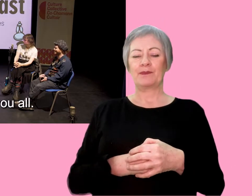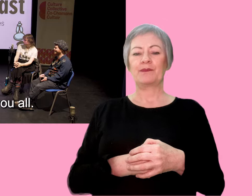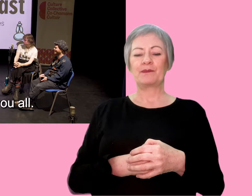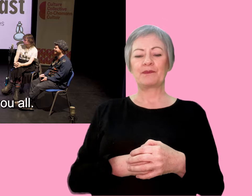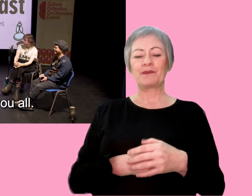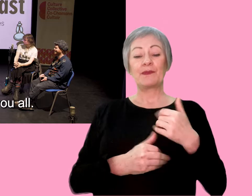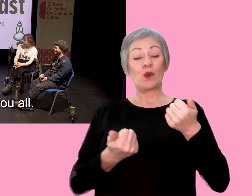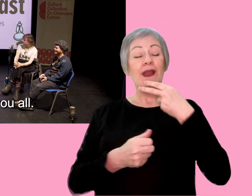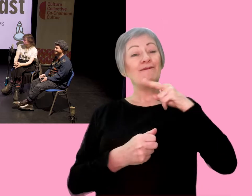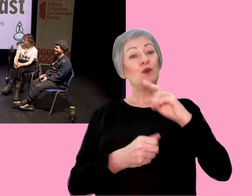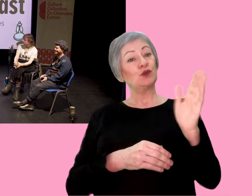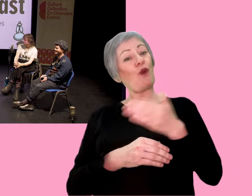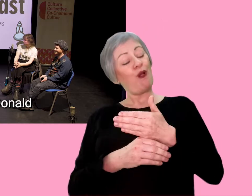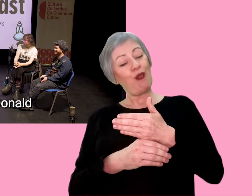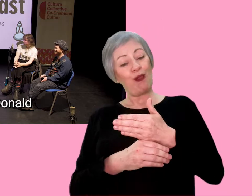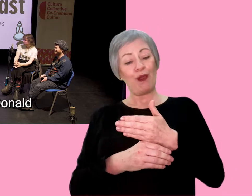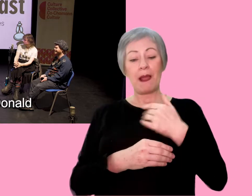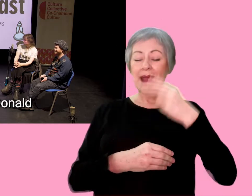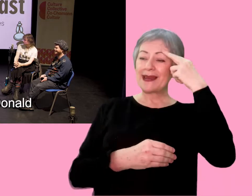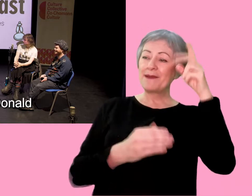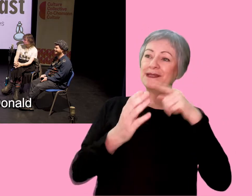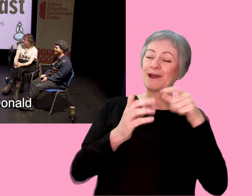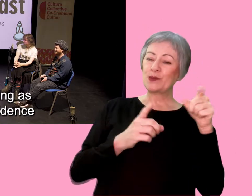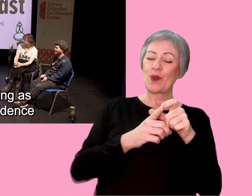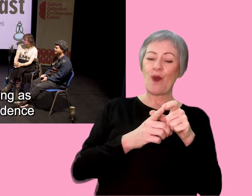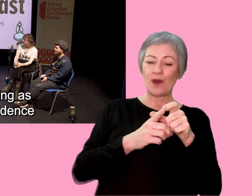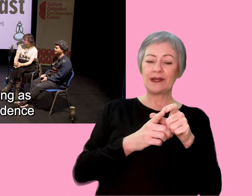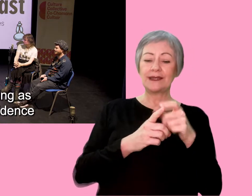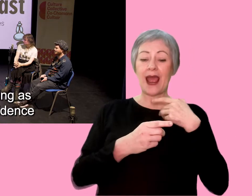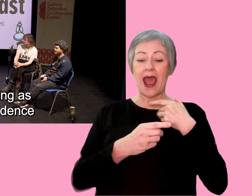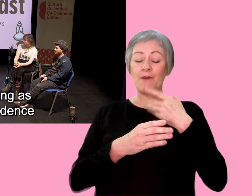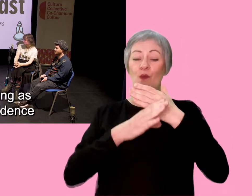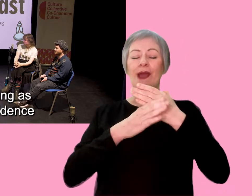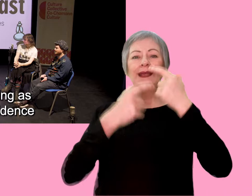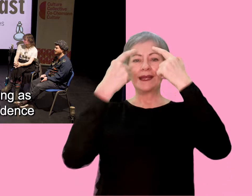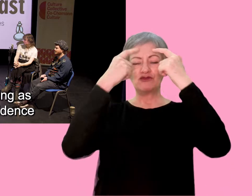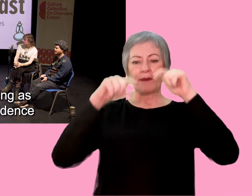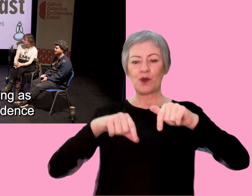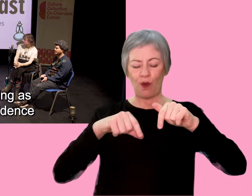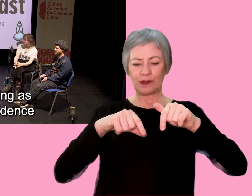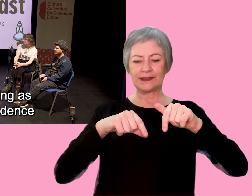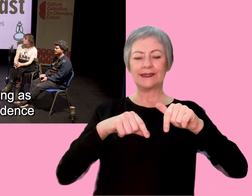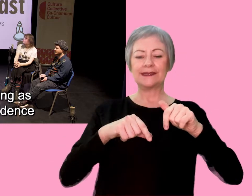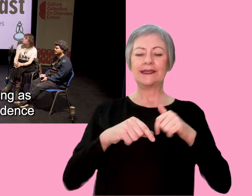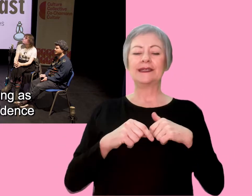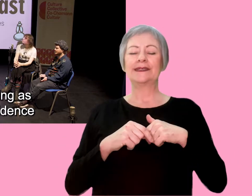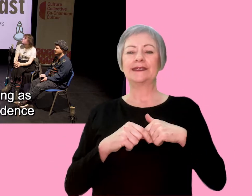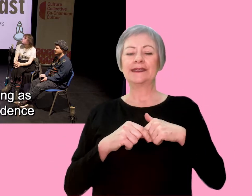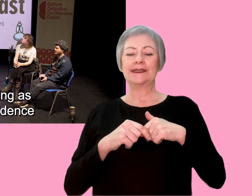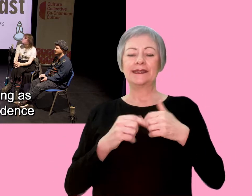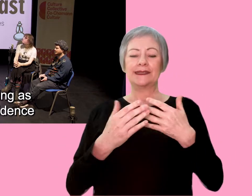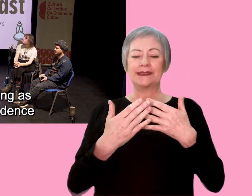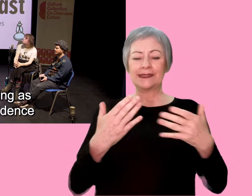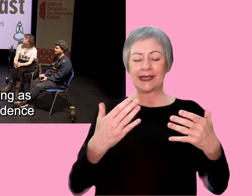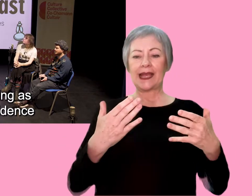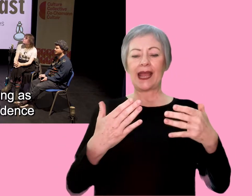Féiscear ma gaibh ule. Is misha Artair Donald agus ha mi gopar mar neach drama bhainteras mar fárs de skipe